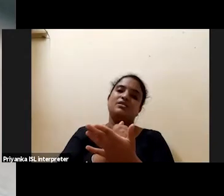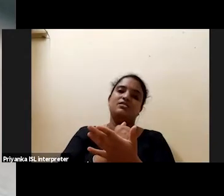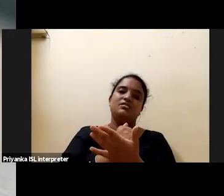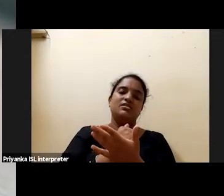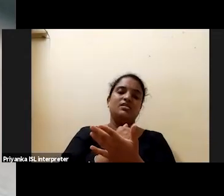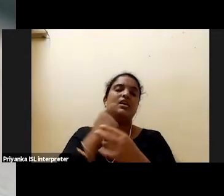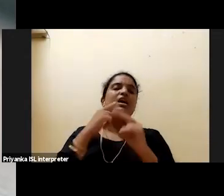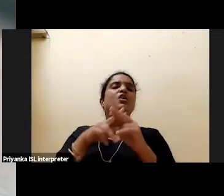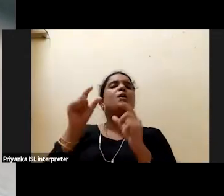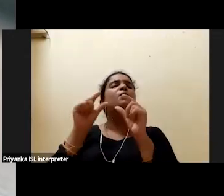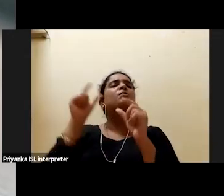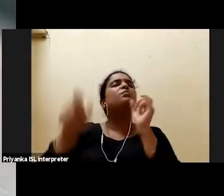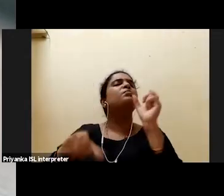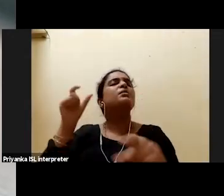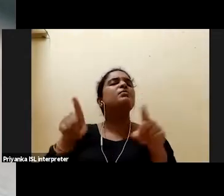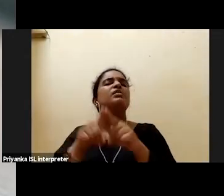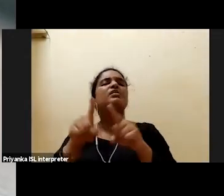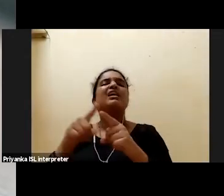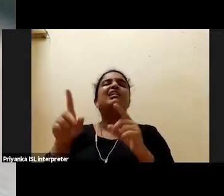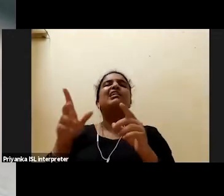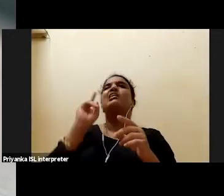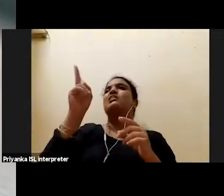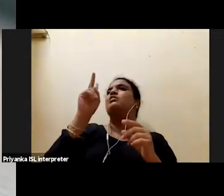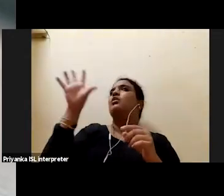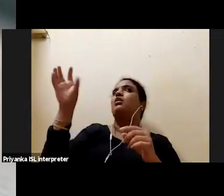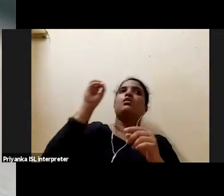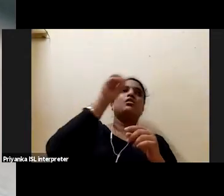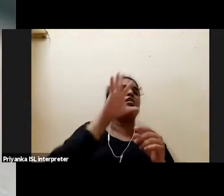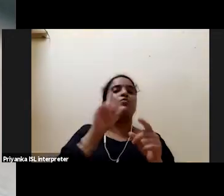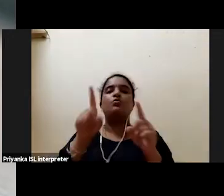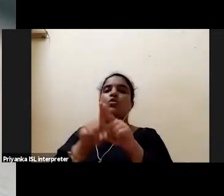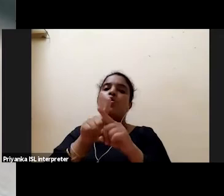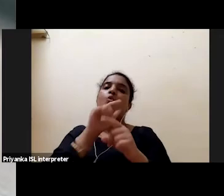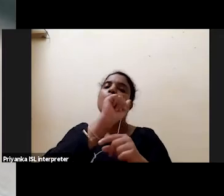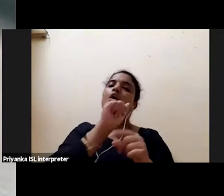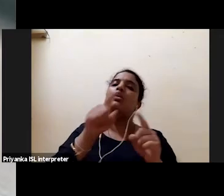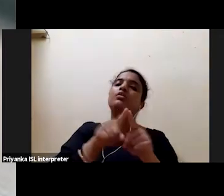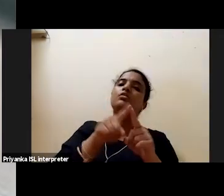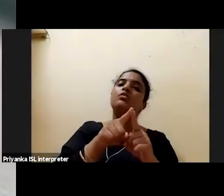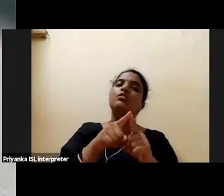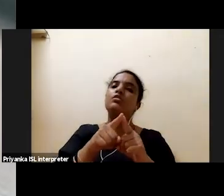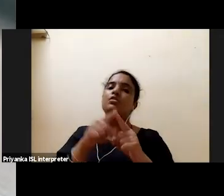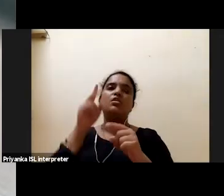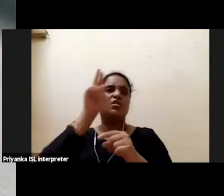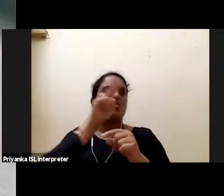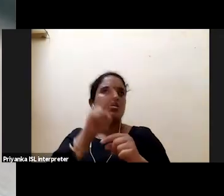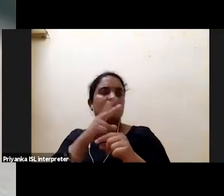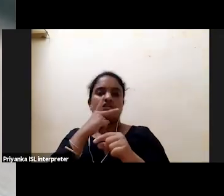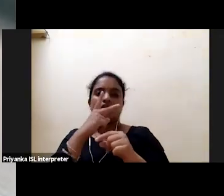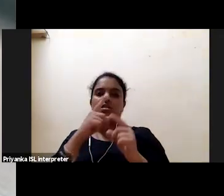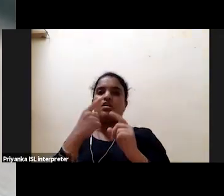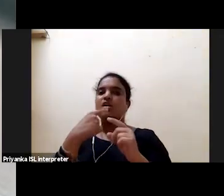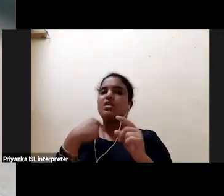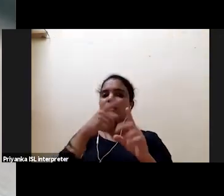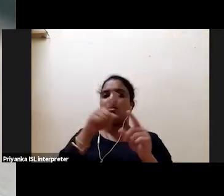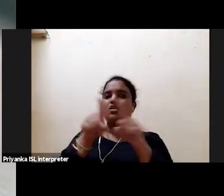people actually plagiarized and copy pasted our entire post on their blog, someone would just read that and then they would come and tell us, hey,